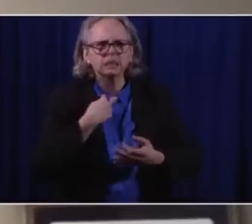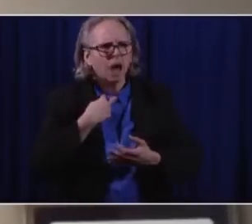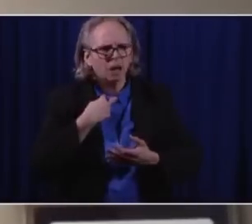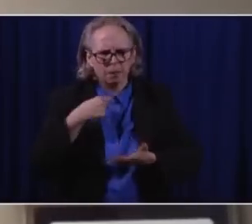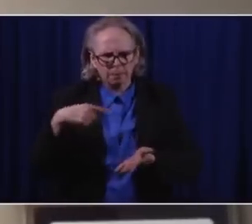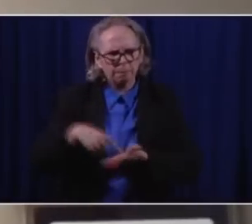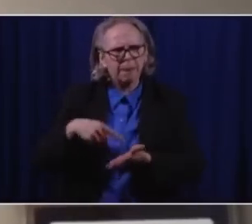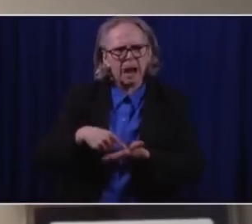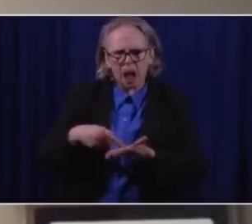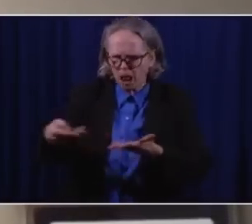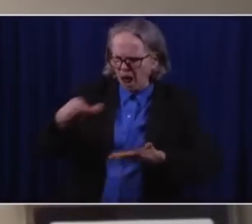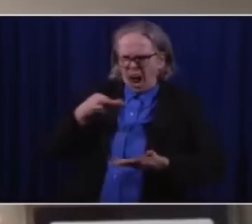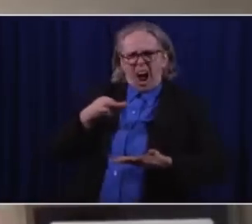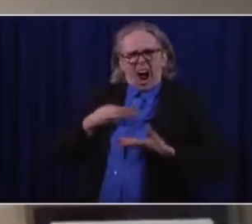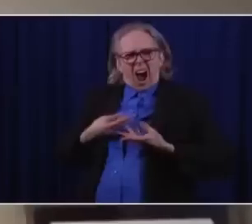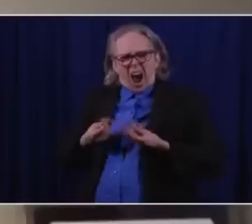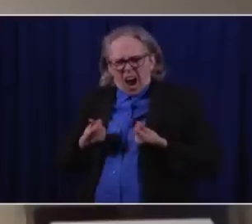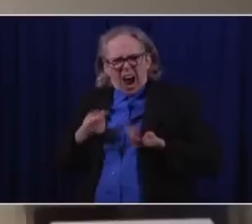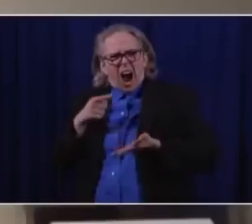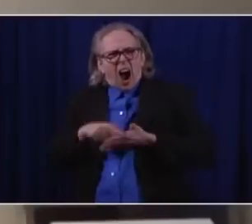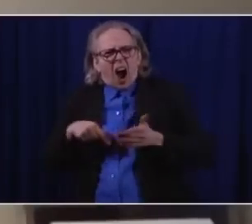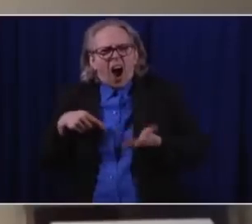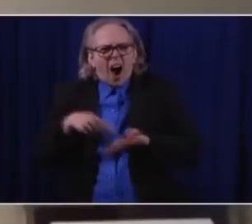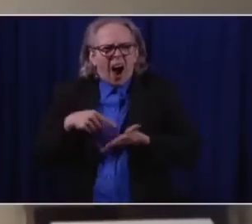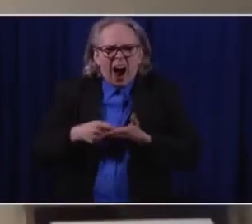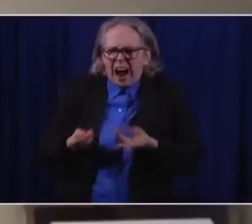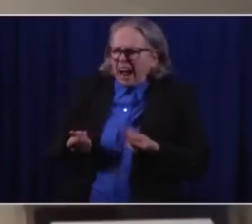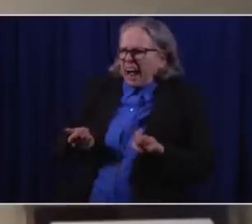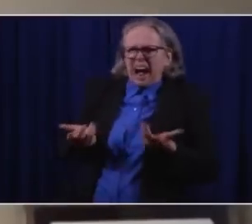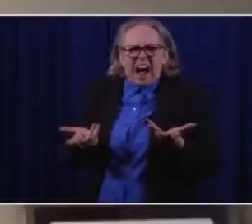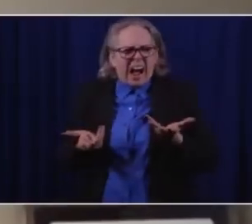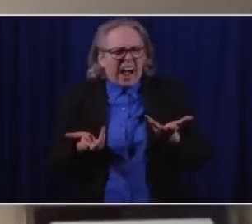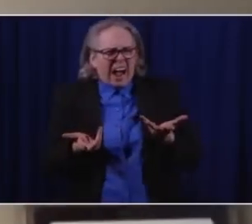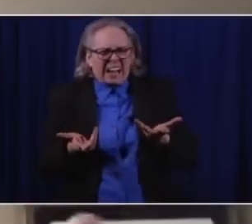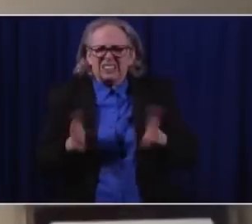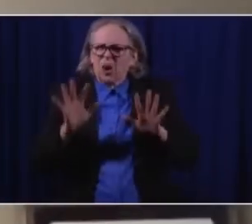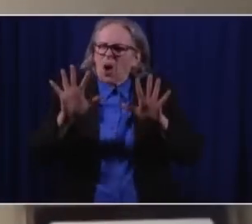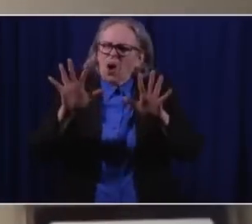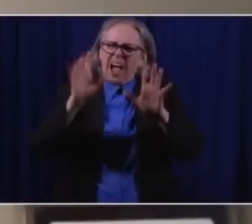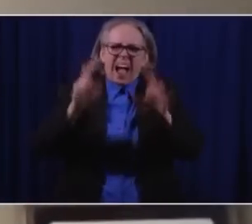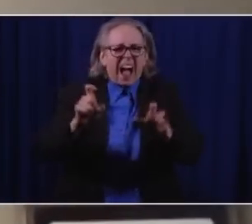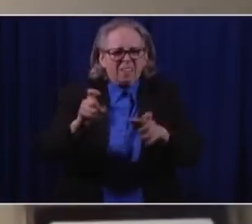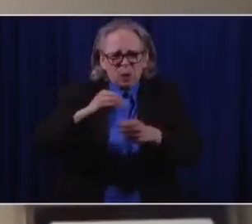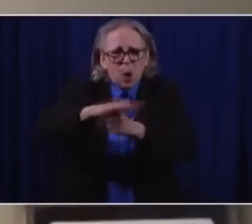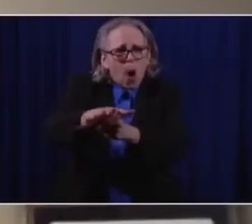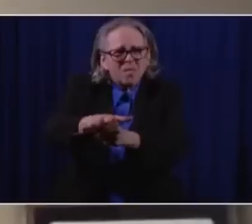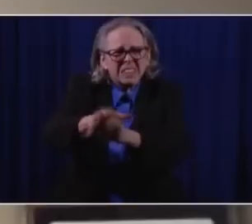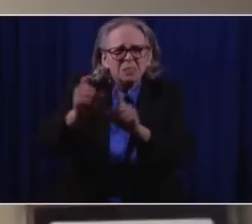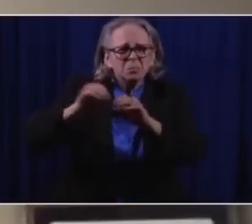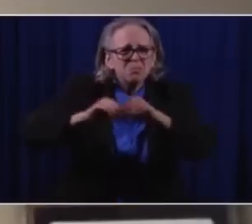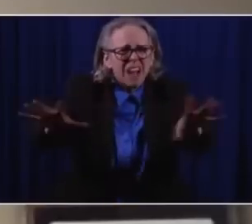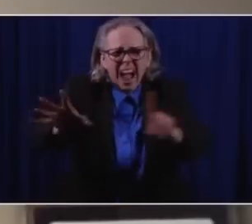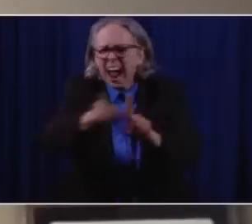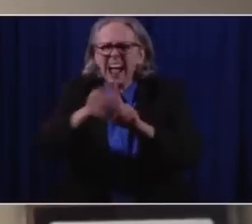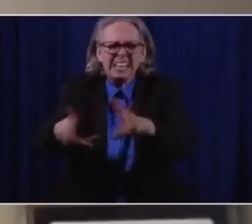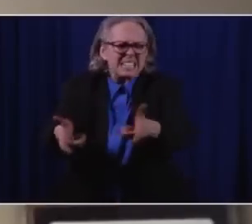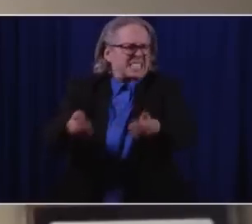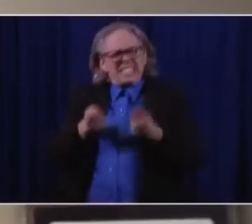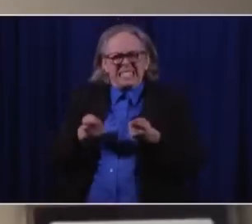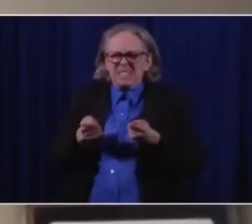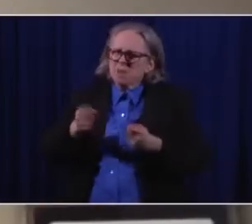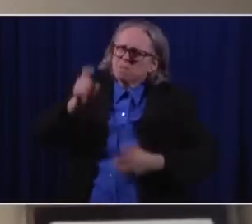Things have to change. We have to push back this wave of this tsunami. We have to find a way to cause it